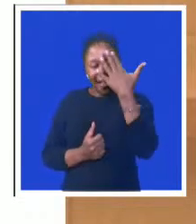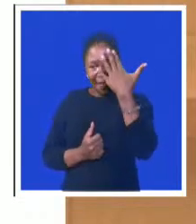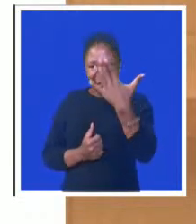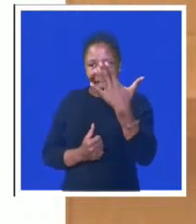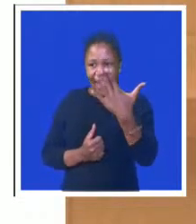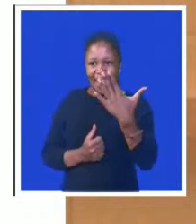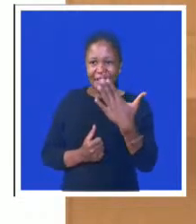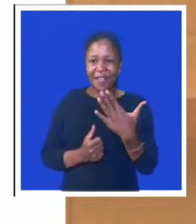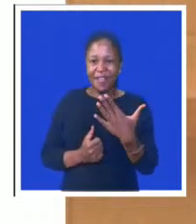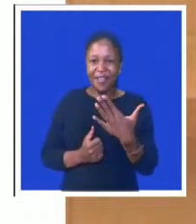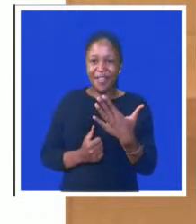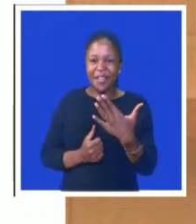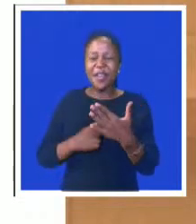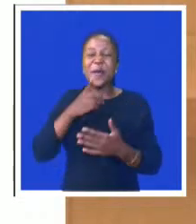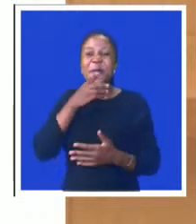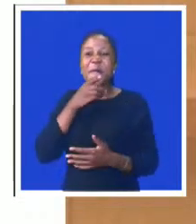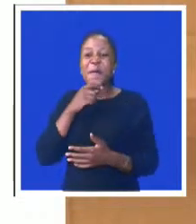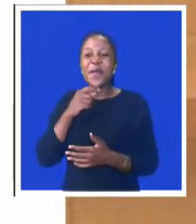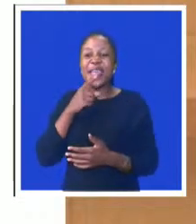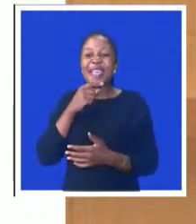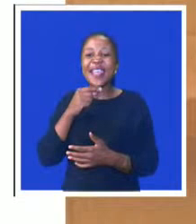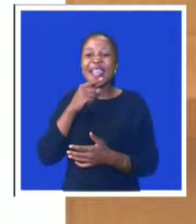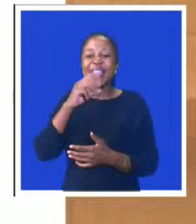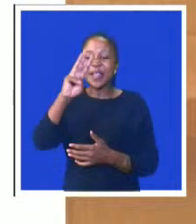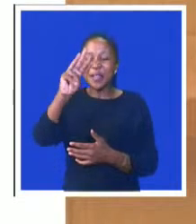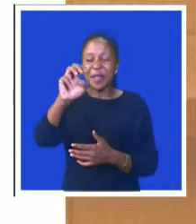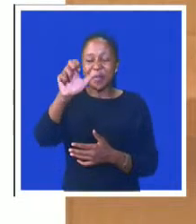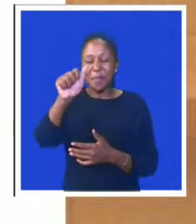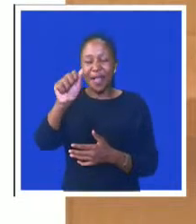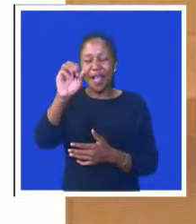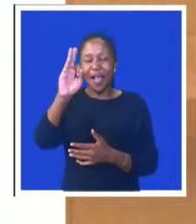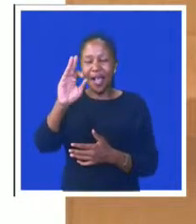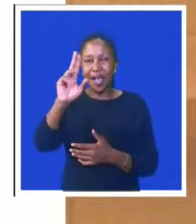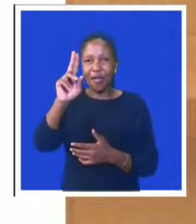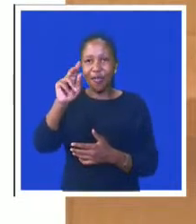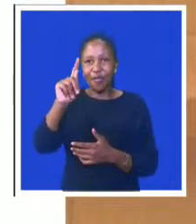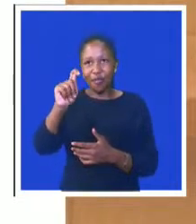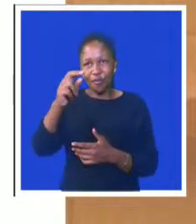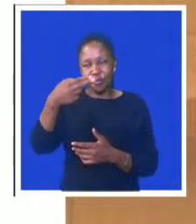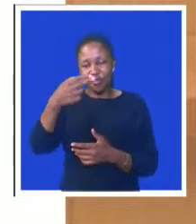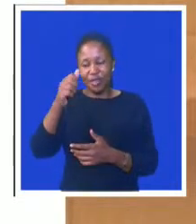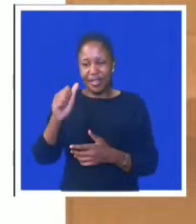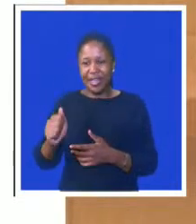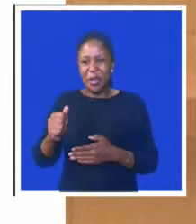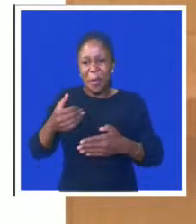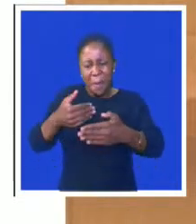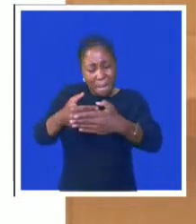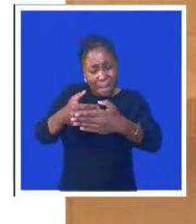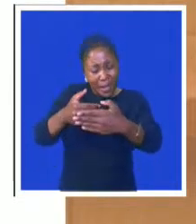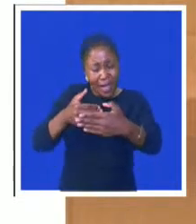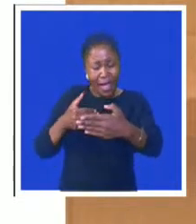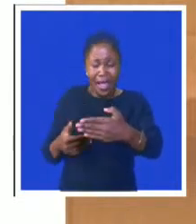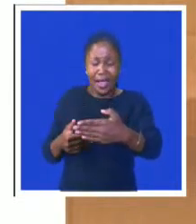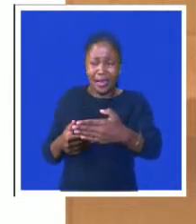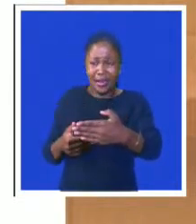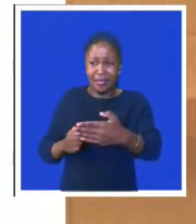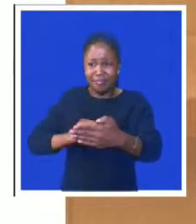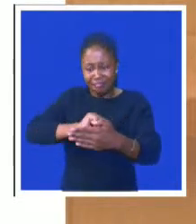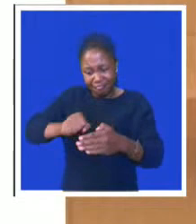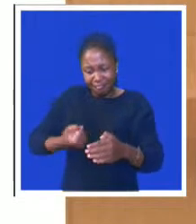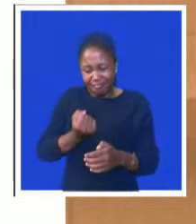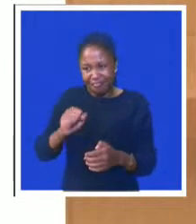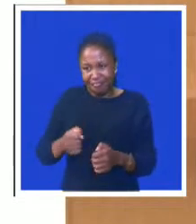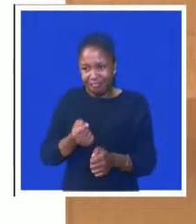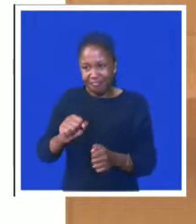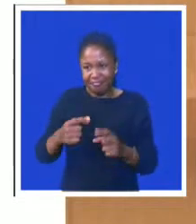the stove. Remember, dear Lena, here you were asked to underline